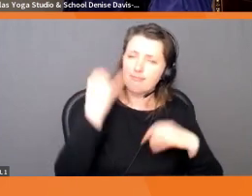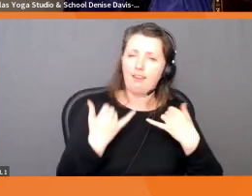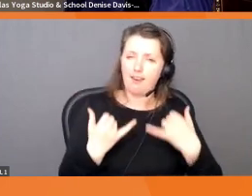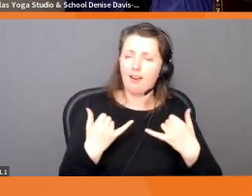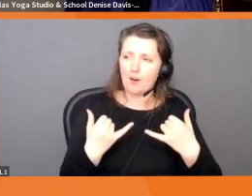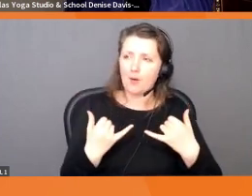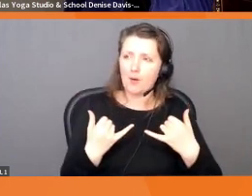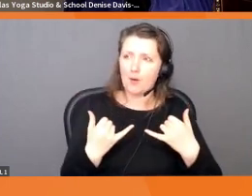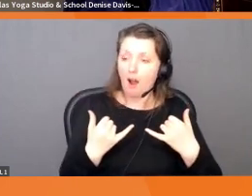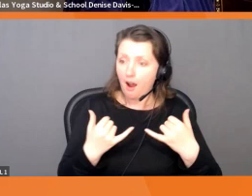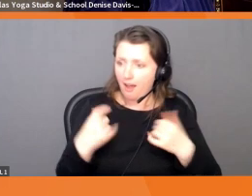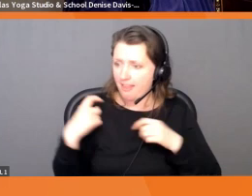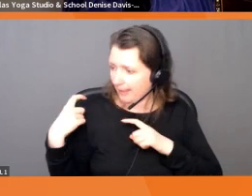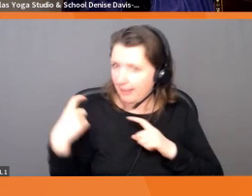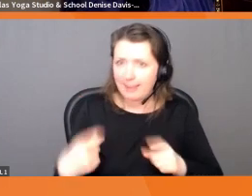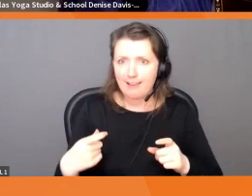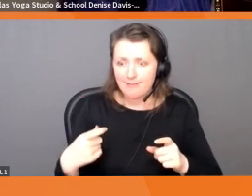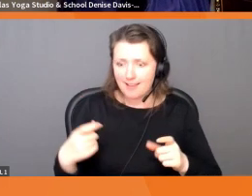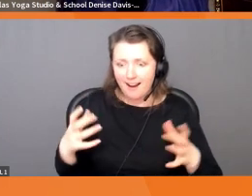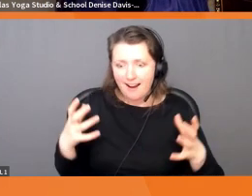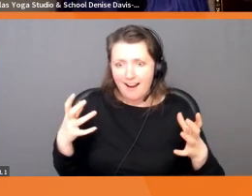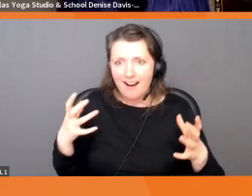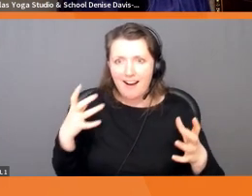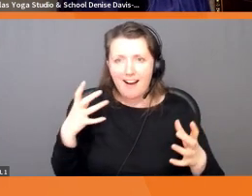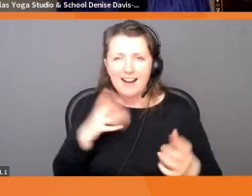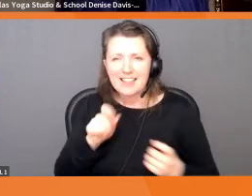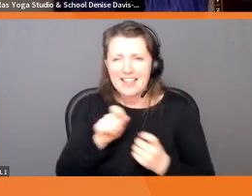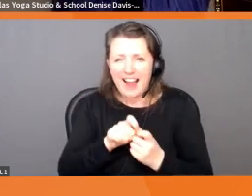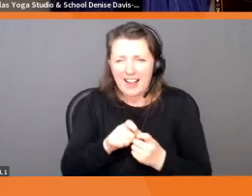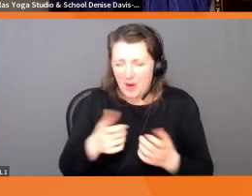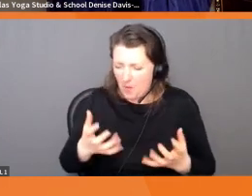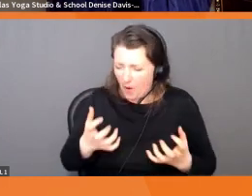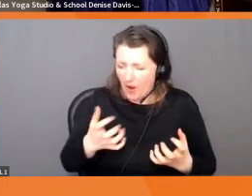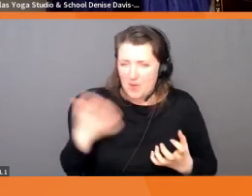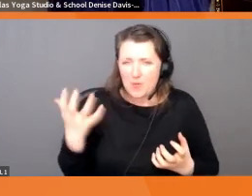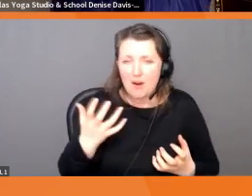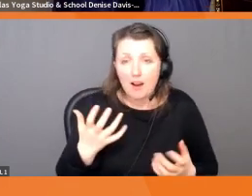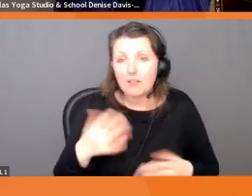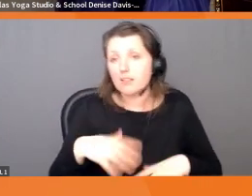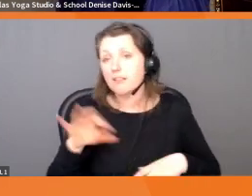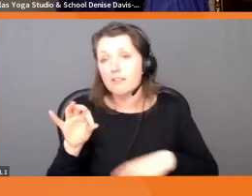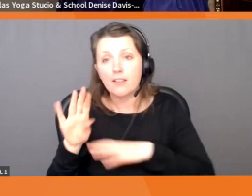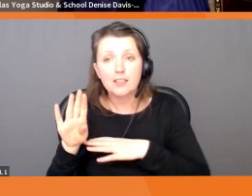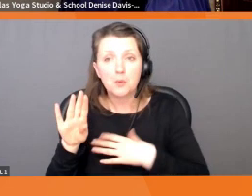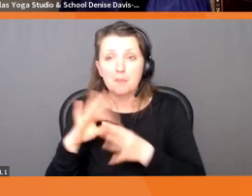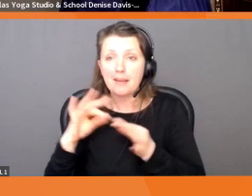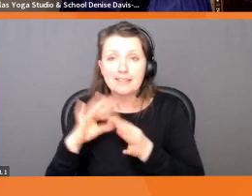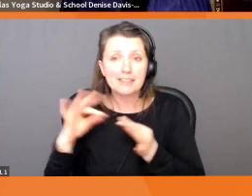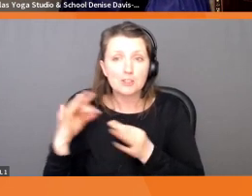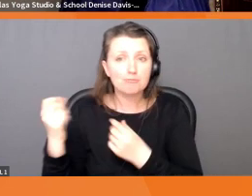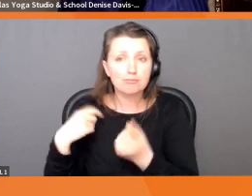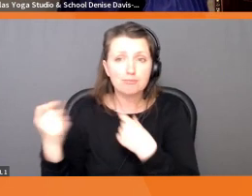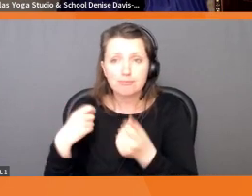you got exactly what you wanted for your birthday, or everybody came, or everyone said happy birthday on Facebook or something like that. And if you've only ever